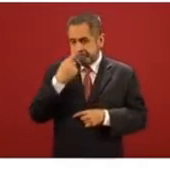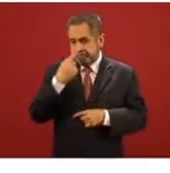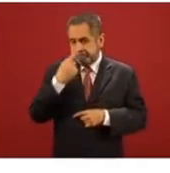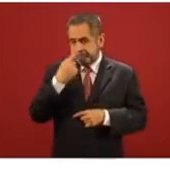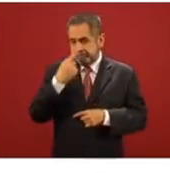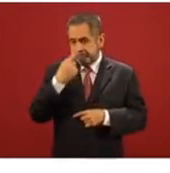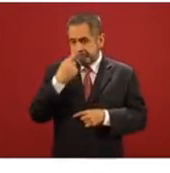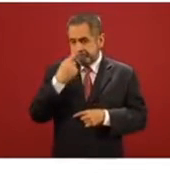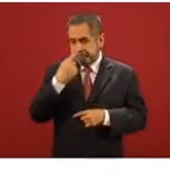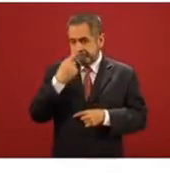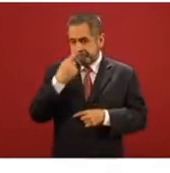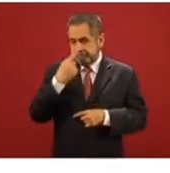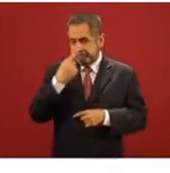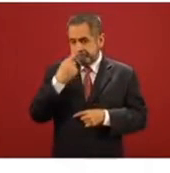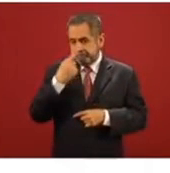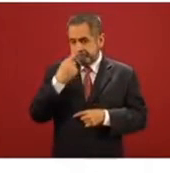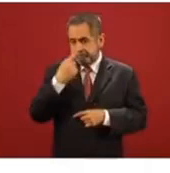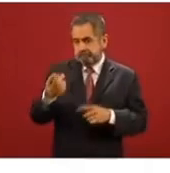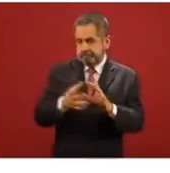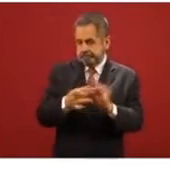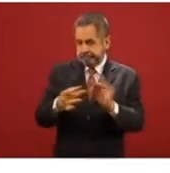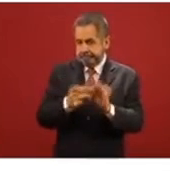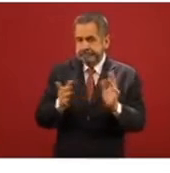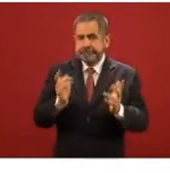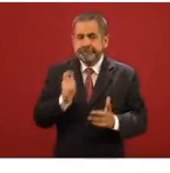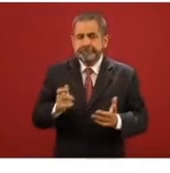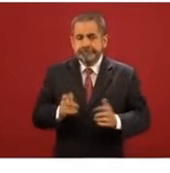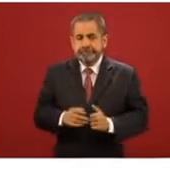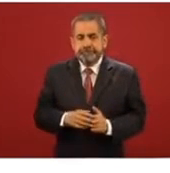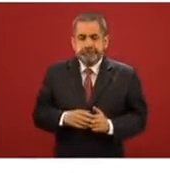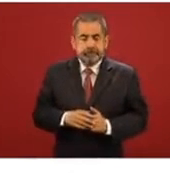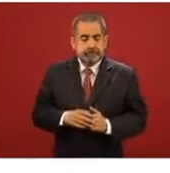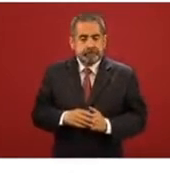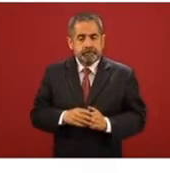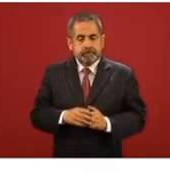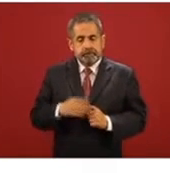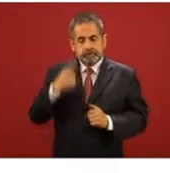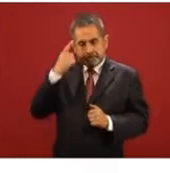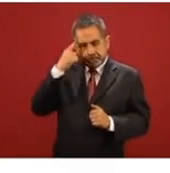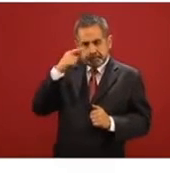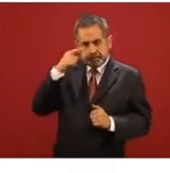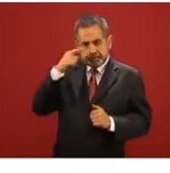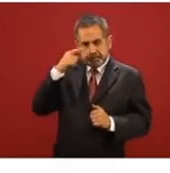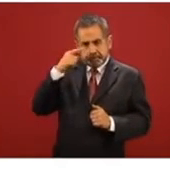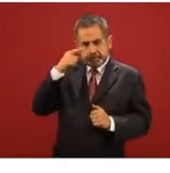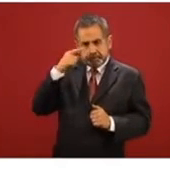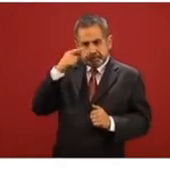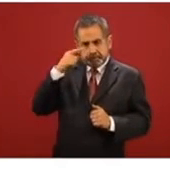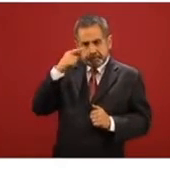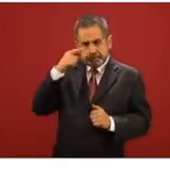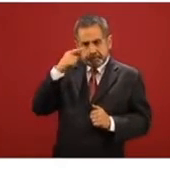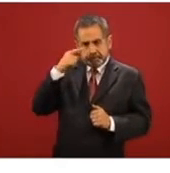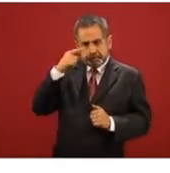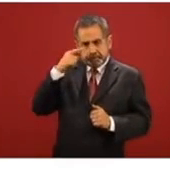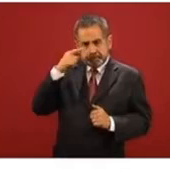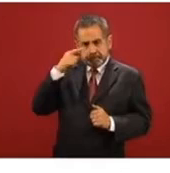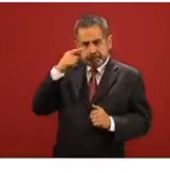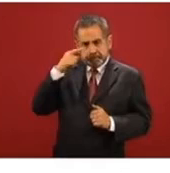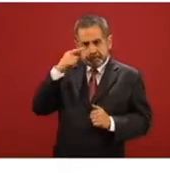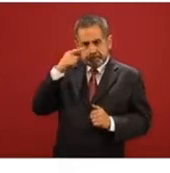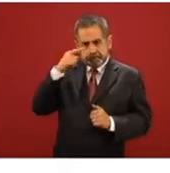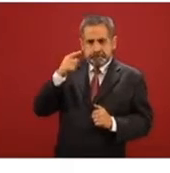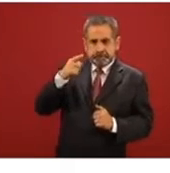también And I also mention it porque esto es importante. because this